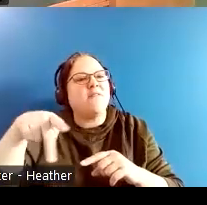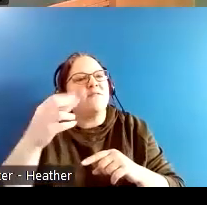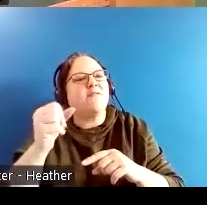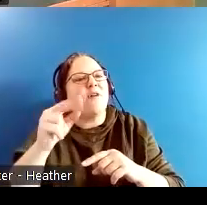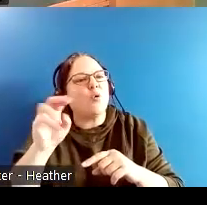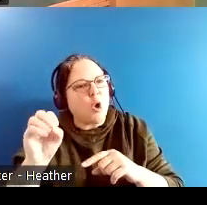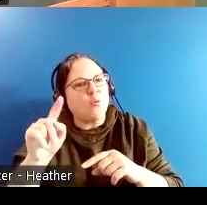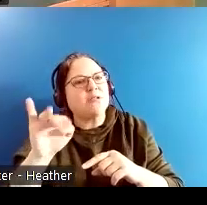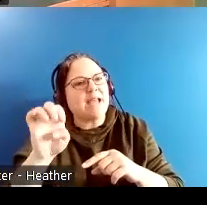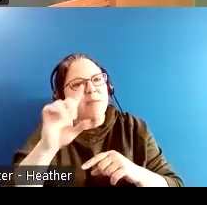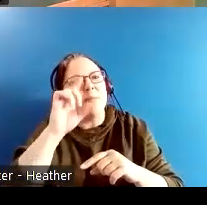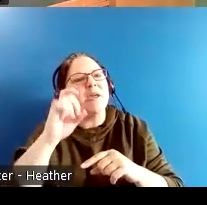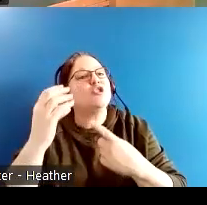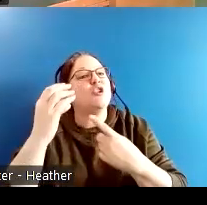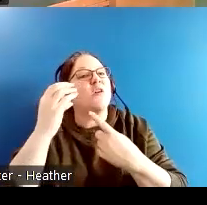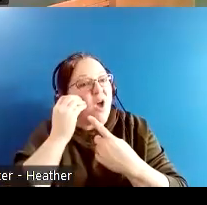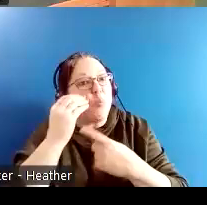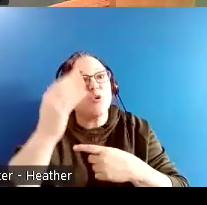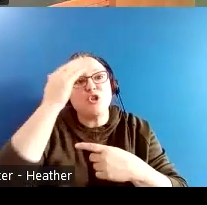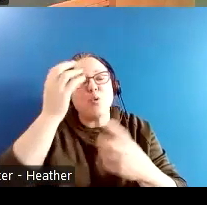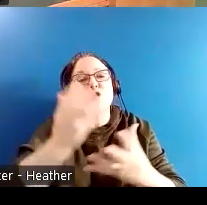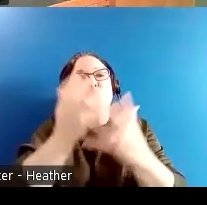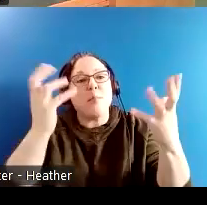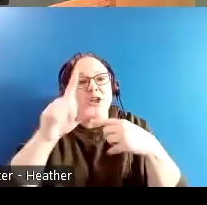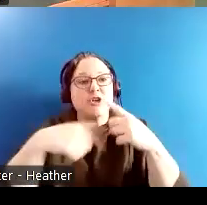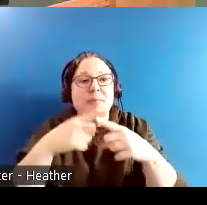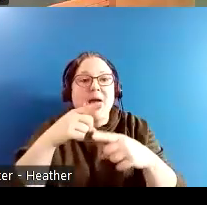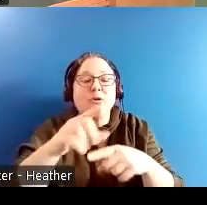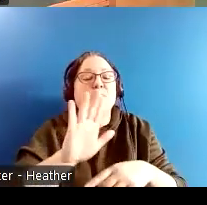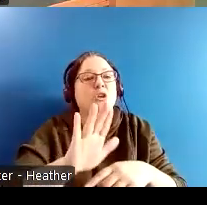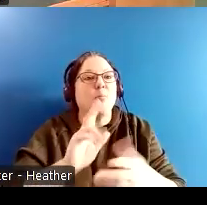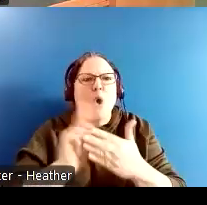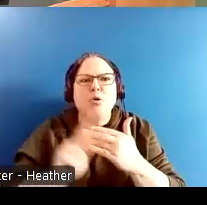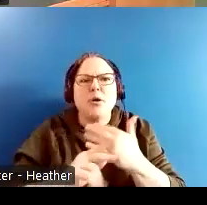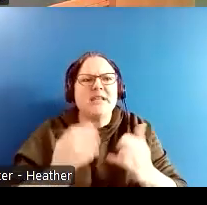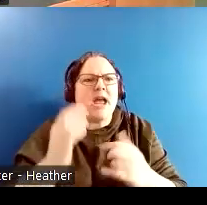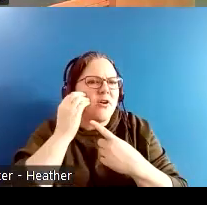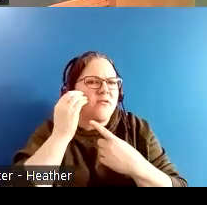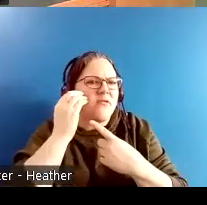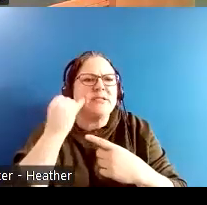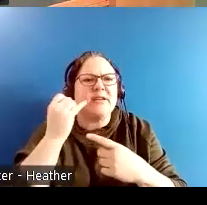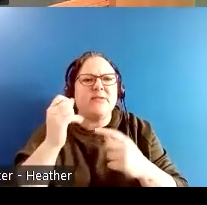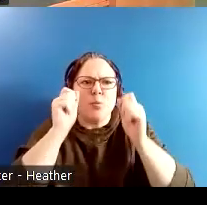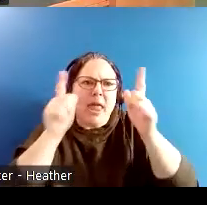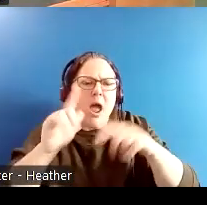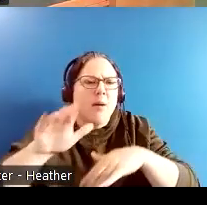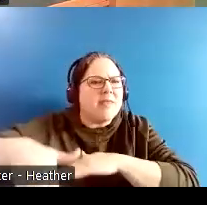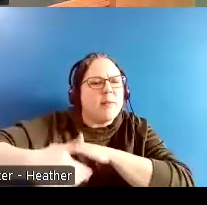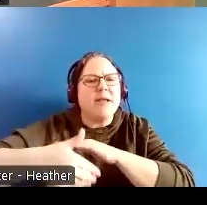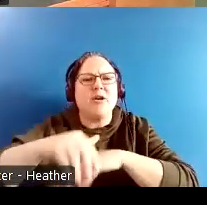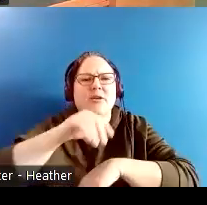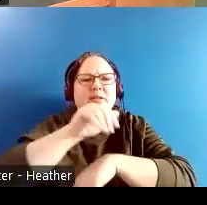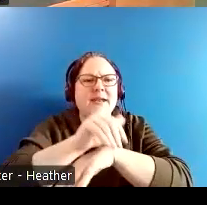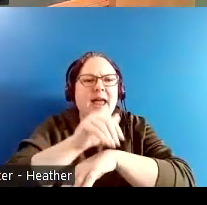so much about you. And there are now even programs that will sense your phone. They know if you're up in the middle of the night, what emojis you're